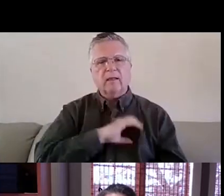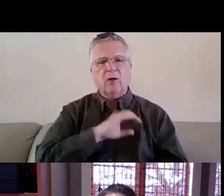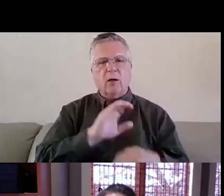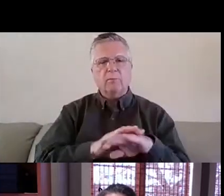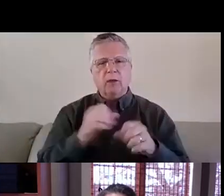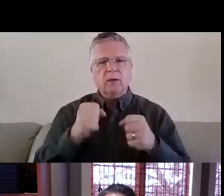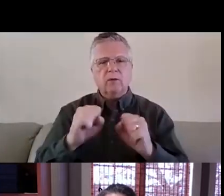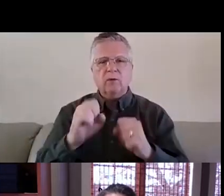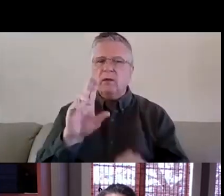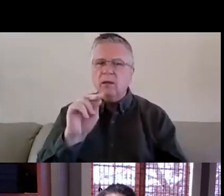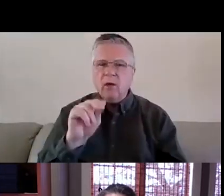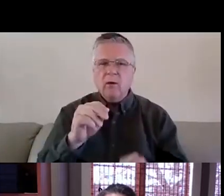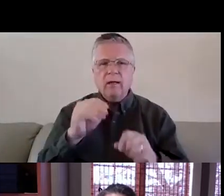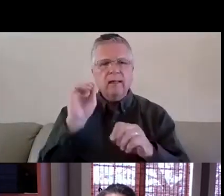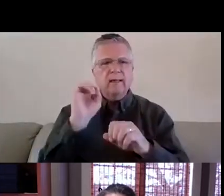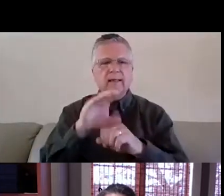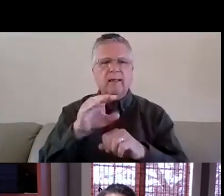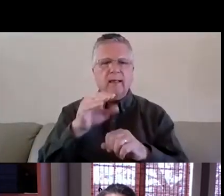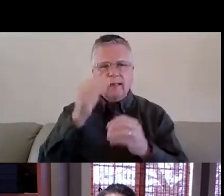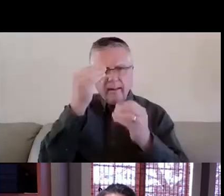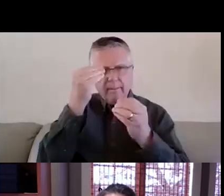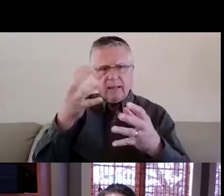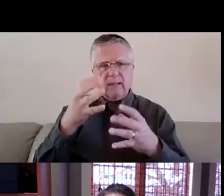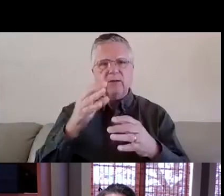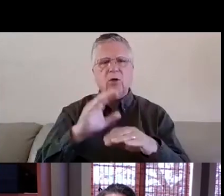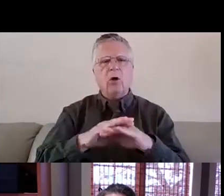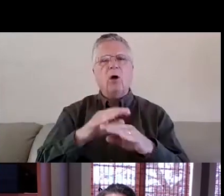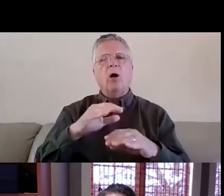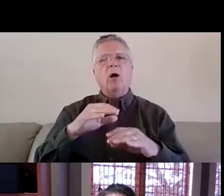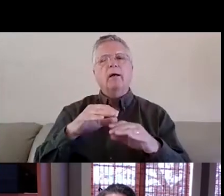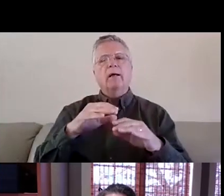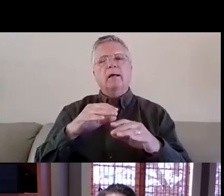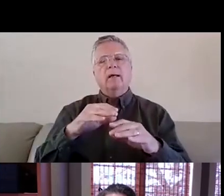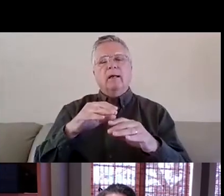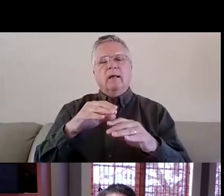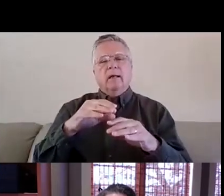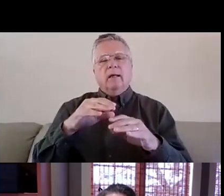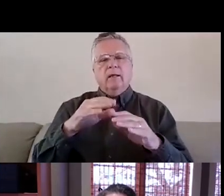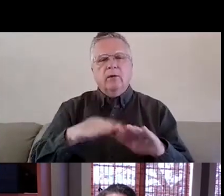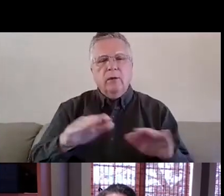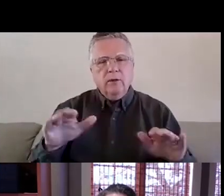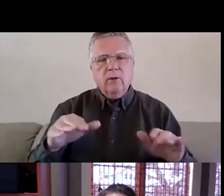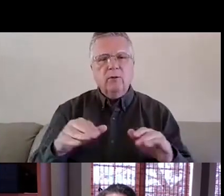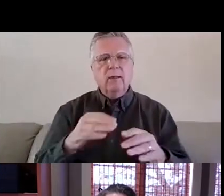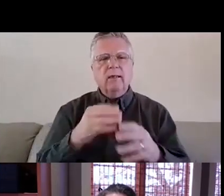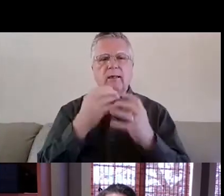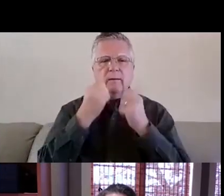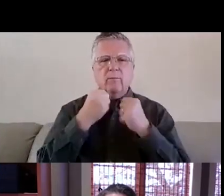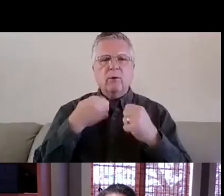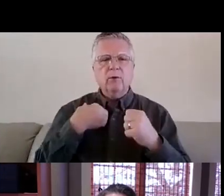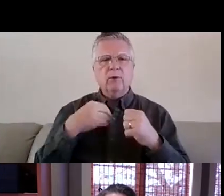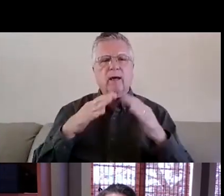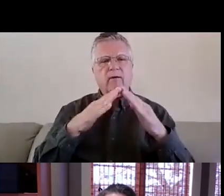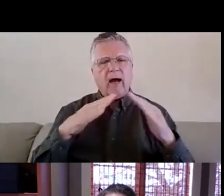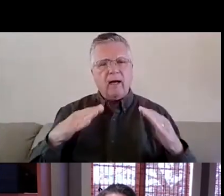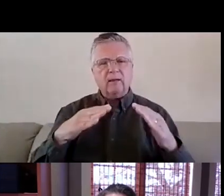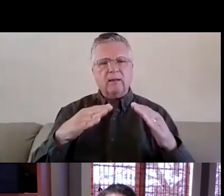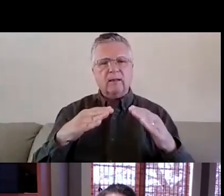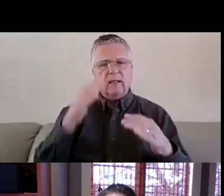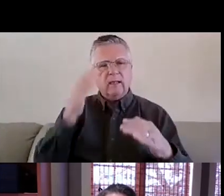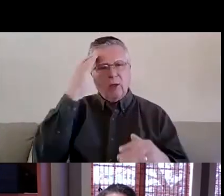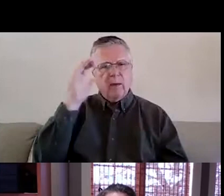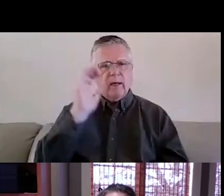It's sending a message to our kids that it's more important to keep roofs over their heads and knowing that their communities are not going to be destroyed